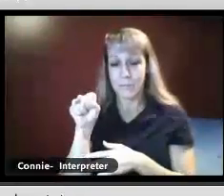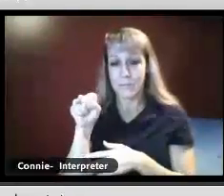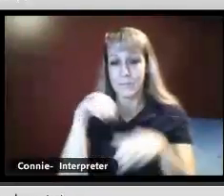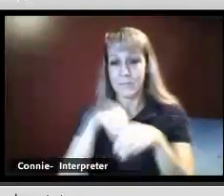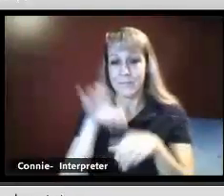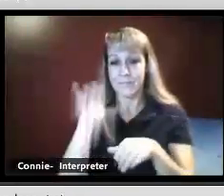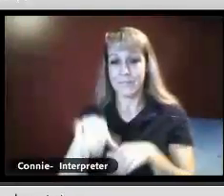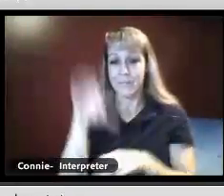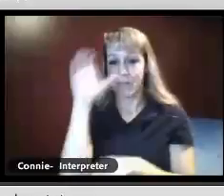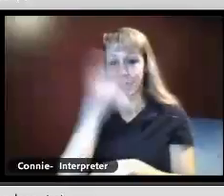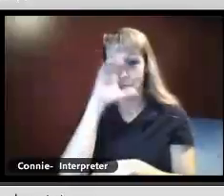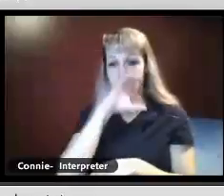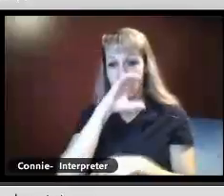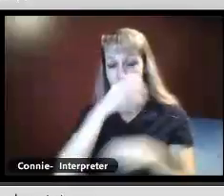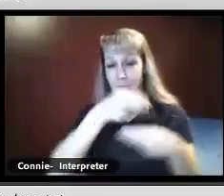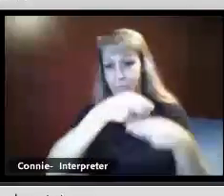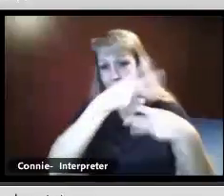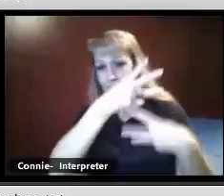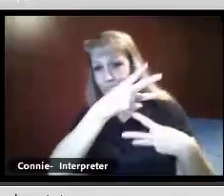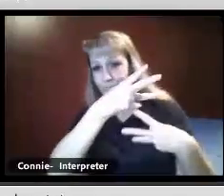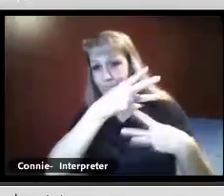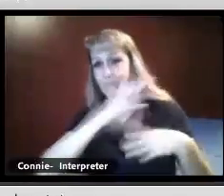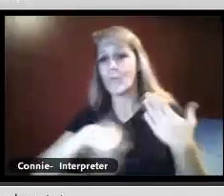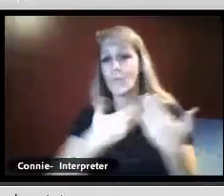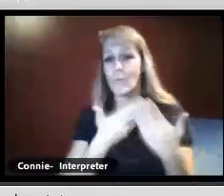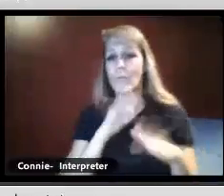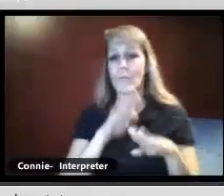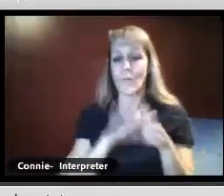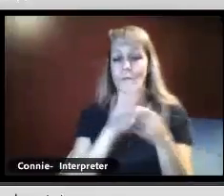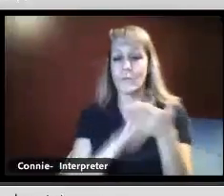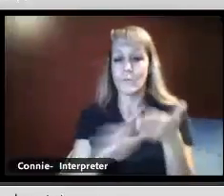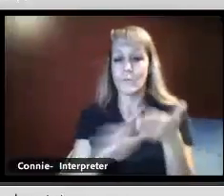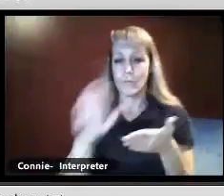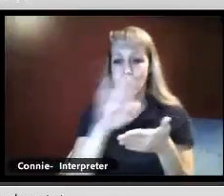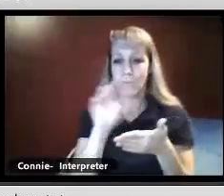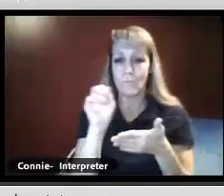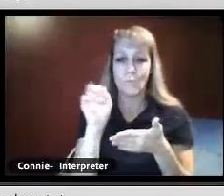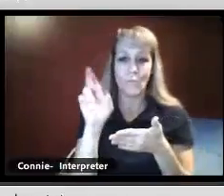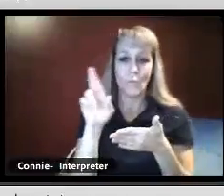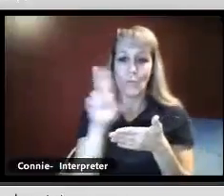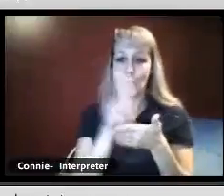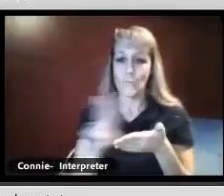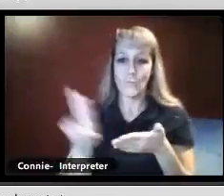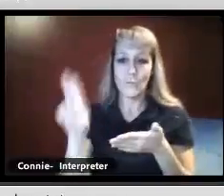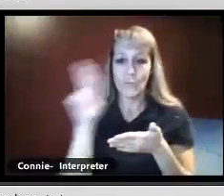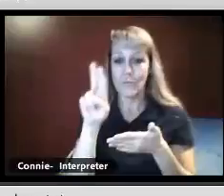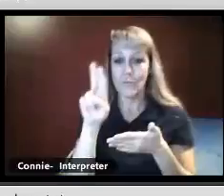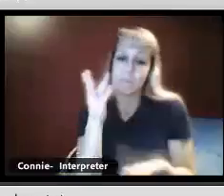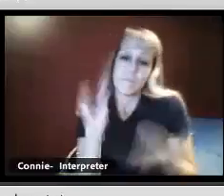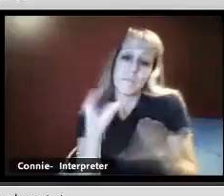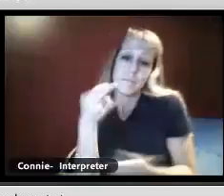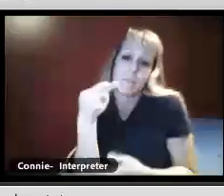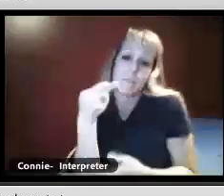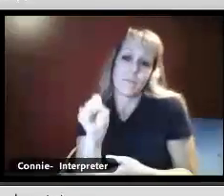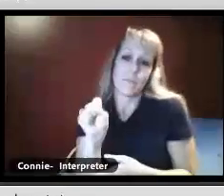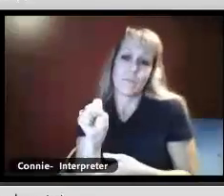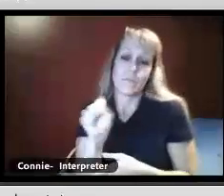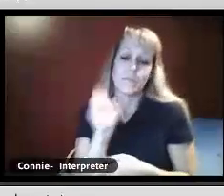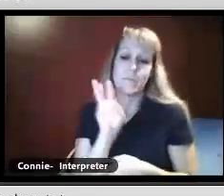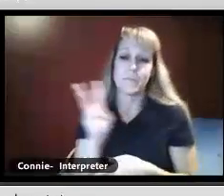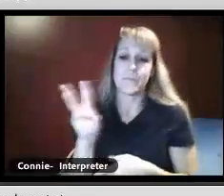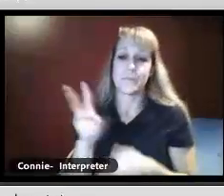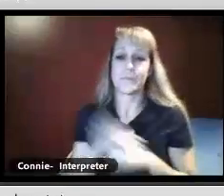search, every site resides on a college or university, or even possibly a high school website.